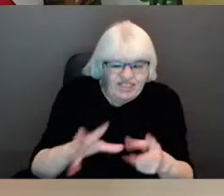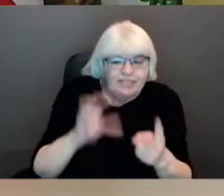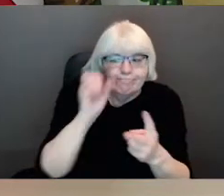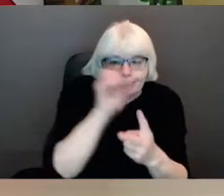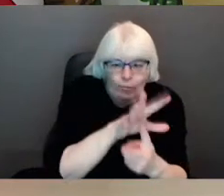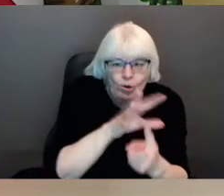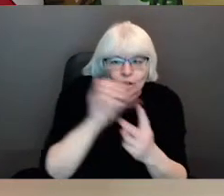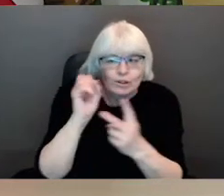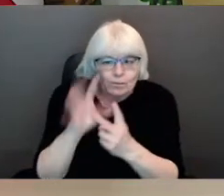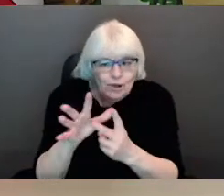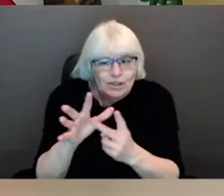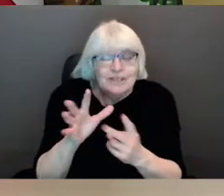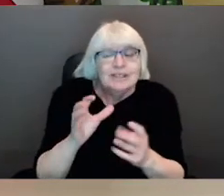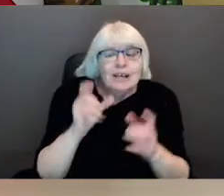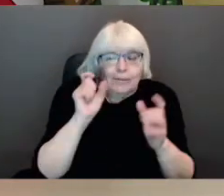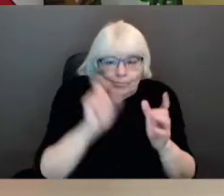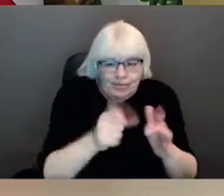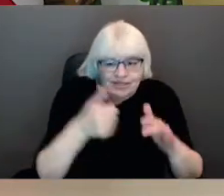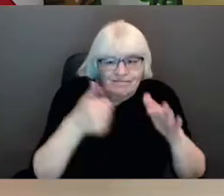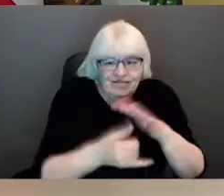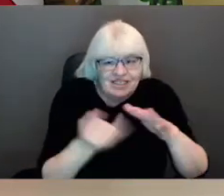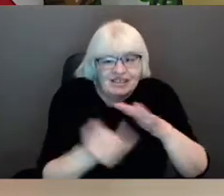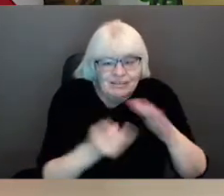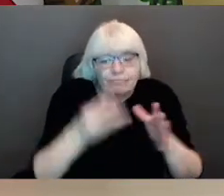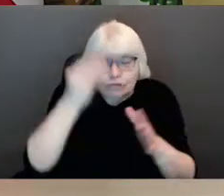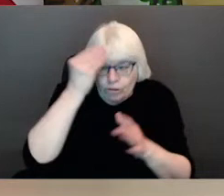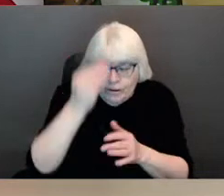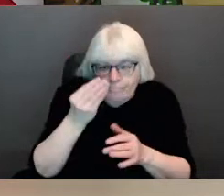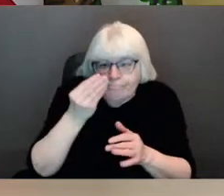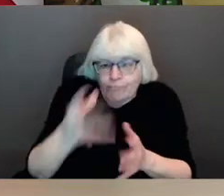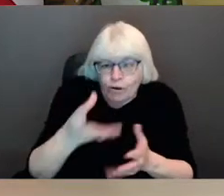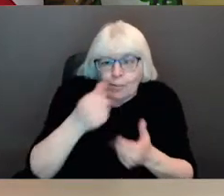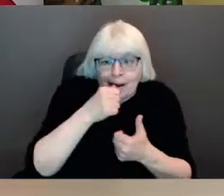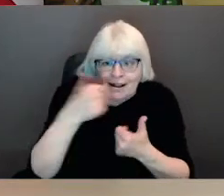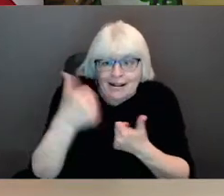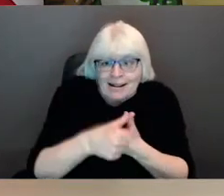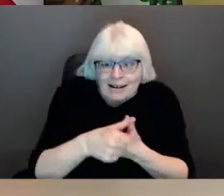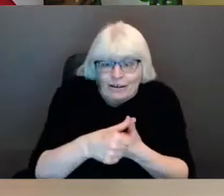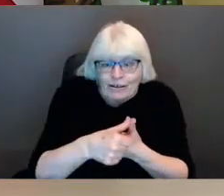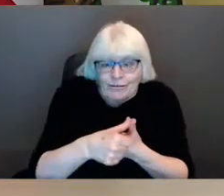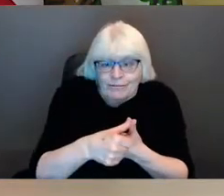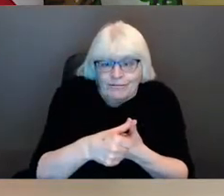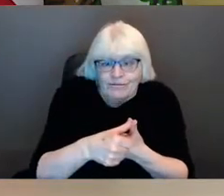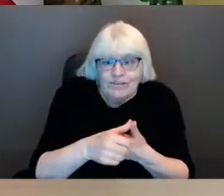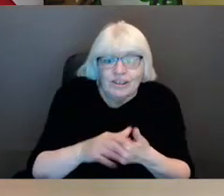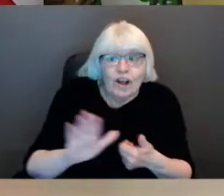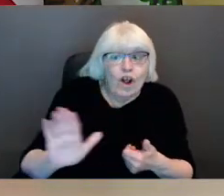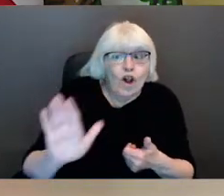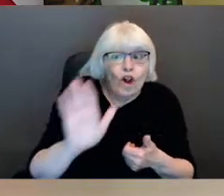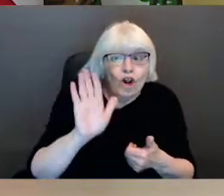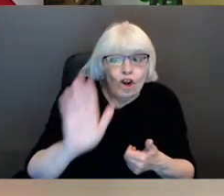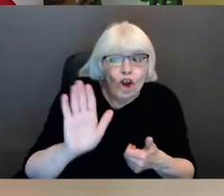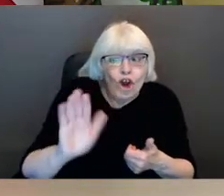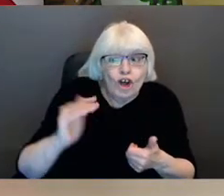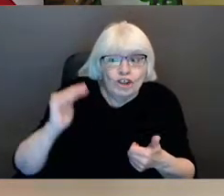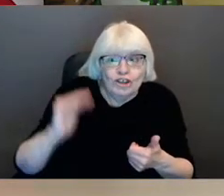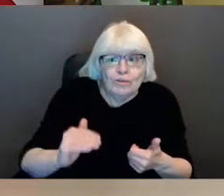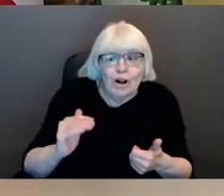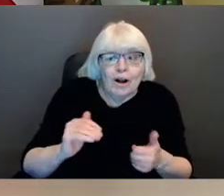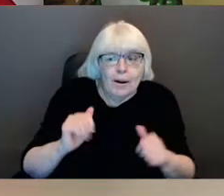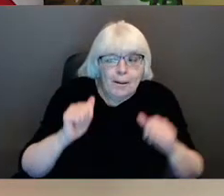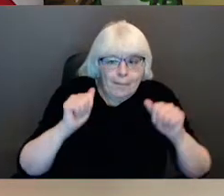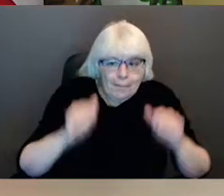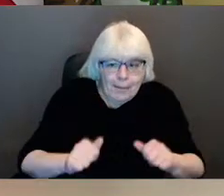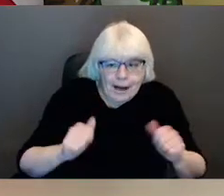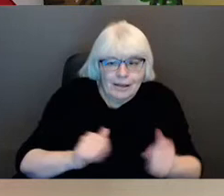inform families that after further discussion, their child may go on to be identified as a close contact.